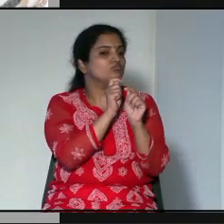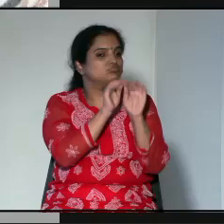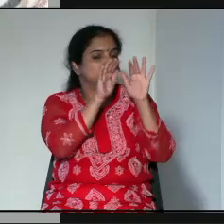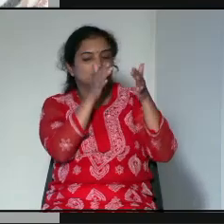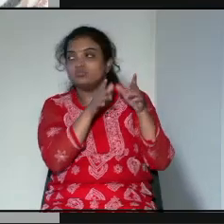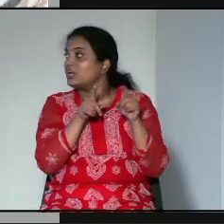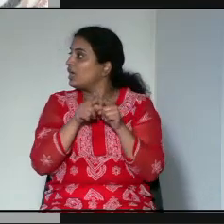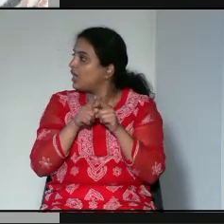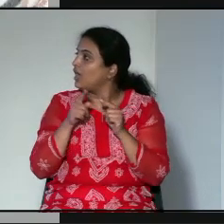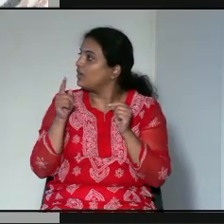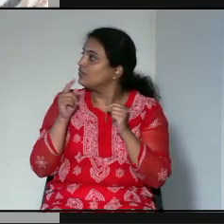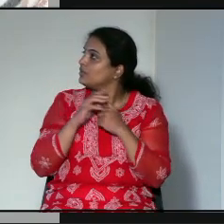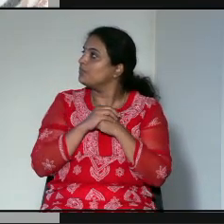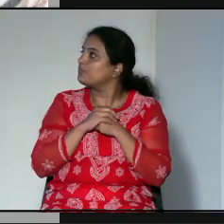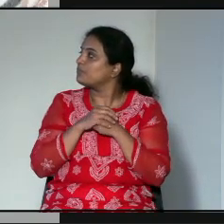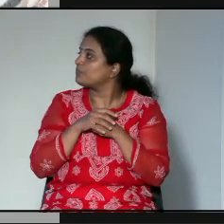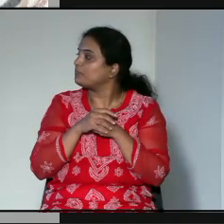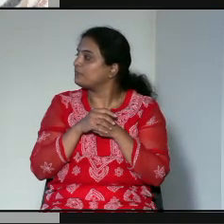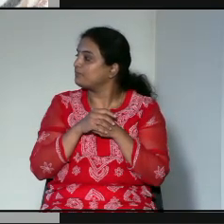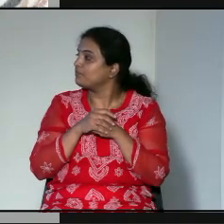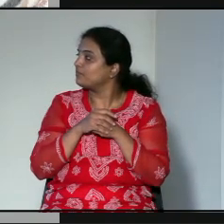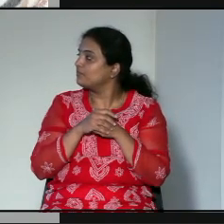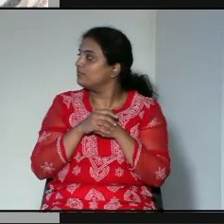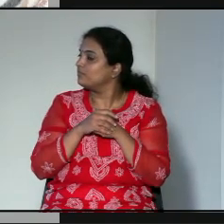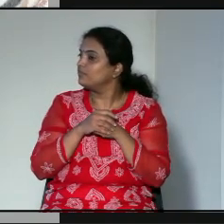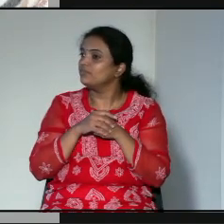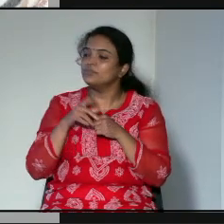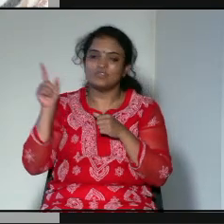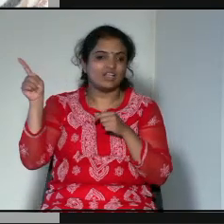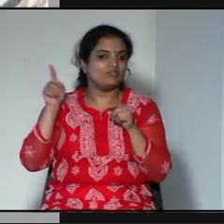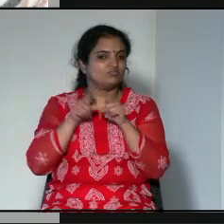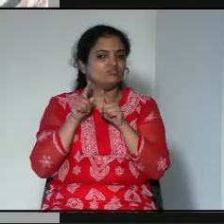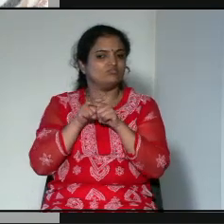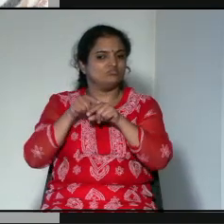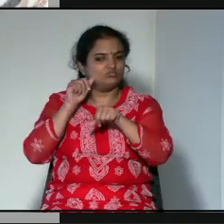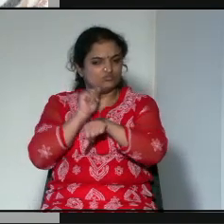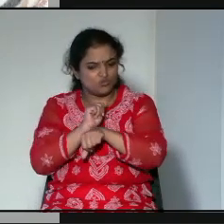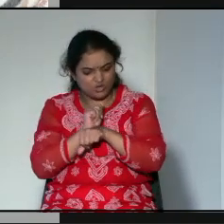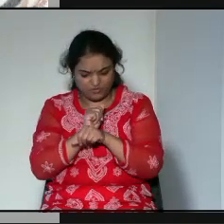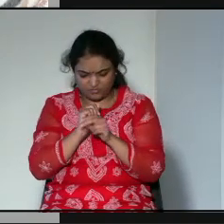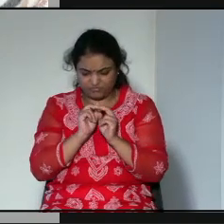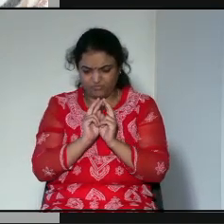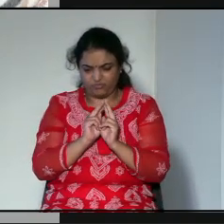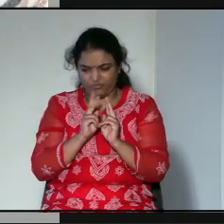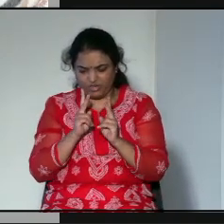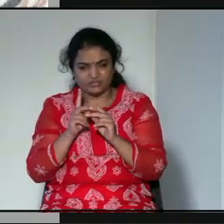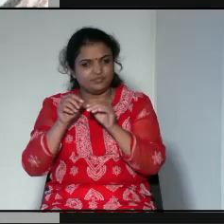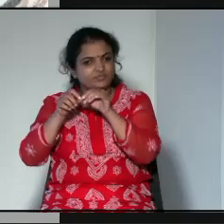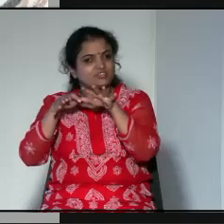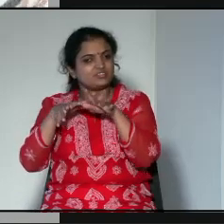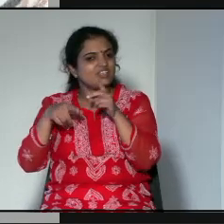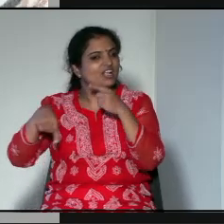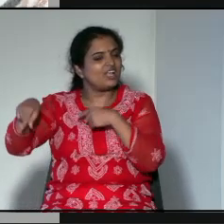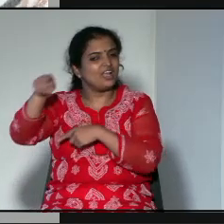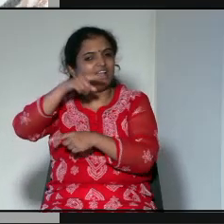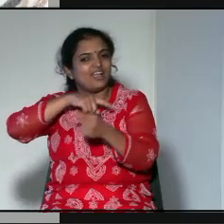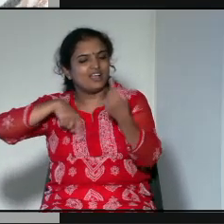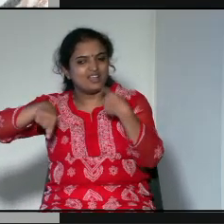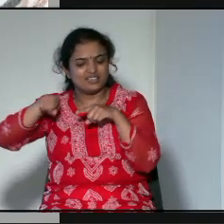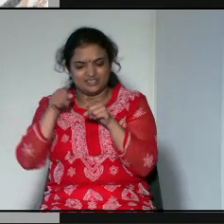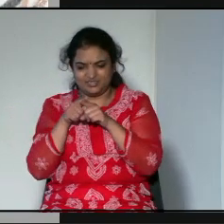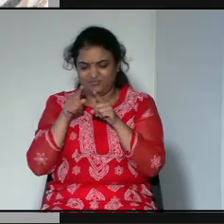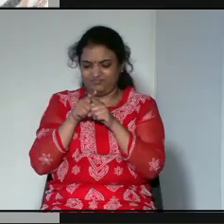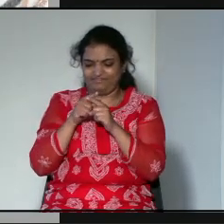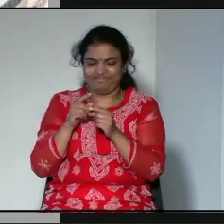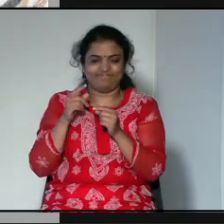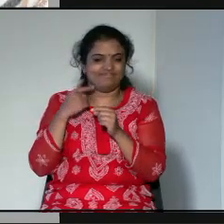Her work at LHE would, over time, begin to draw in a few art college students of the city, especially those breaking out of